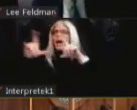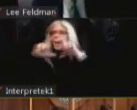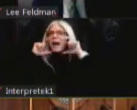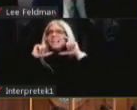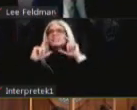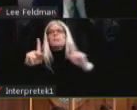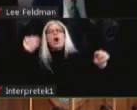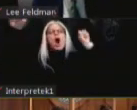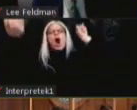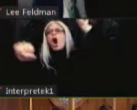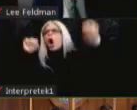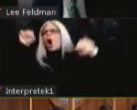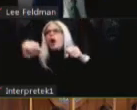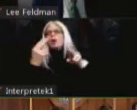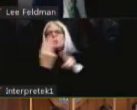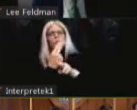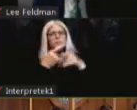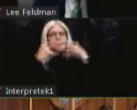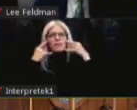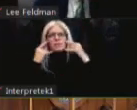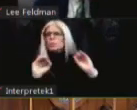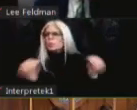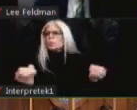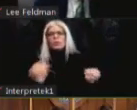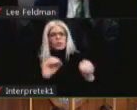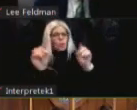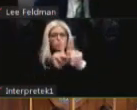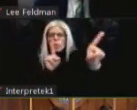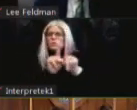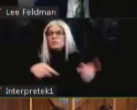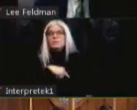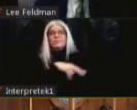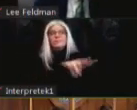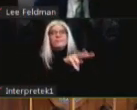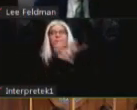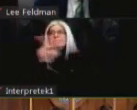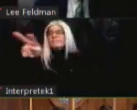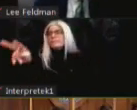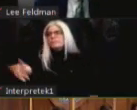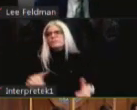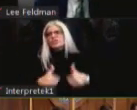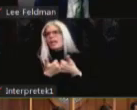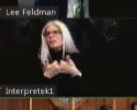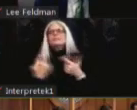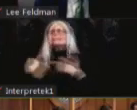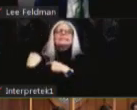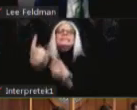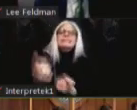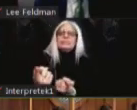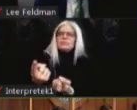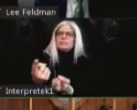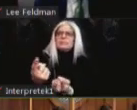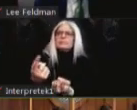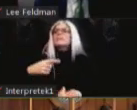So it's been a real challenge for a long time. I will say that I